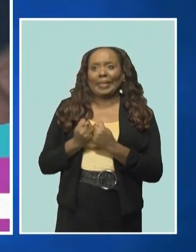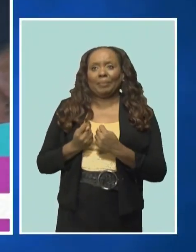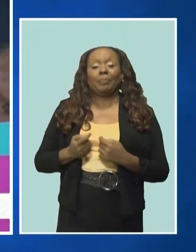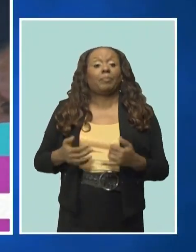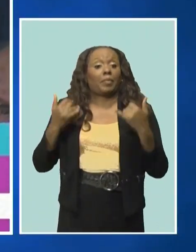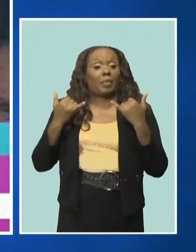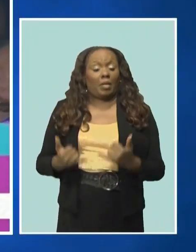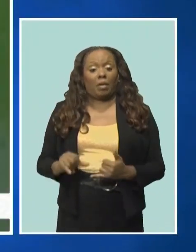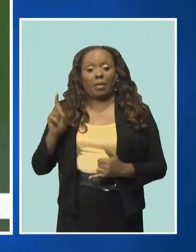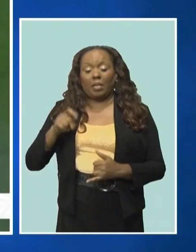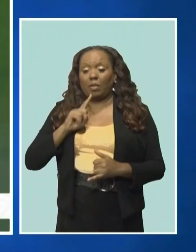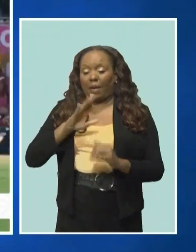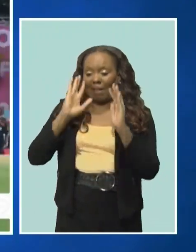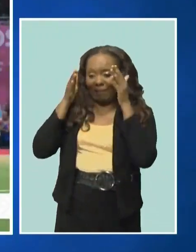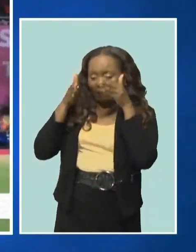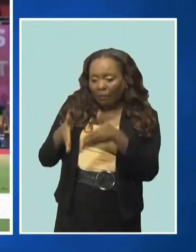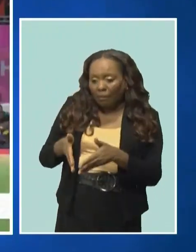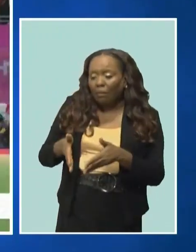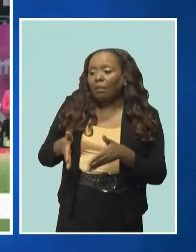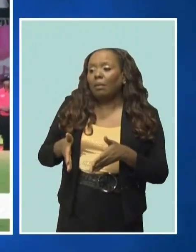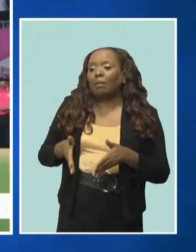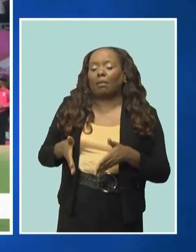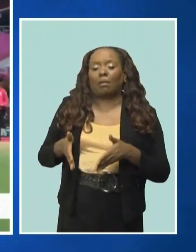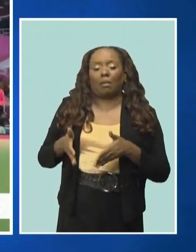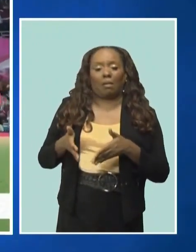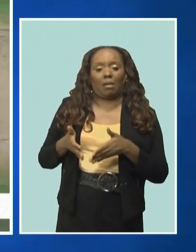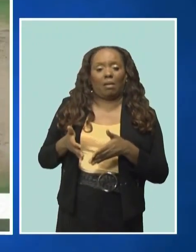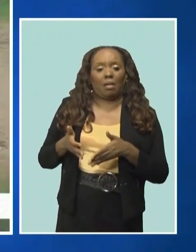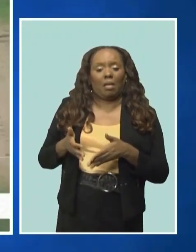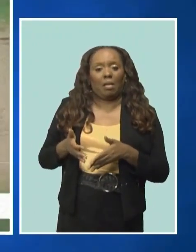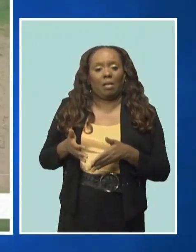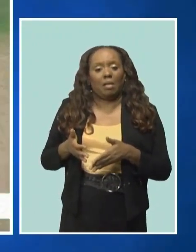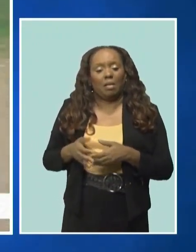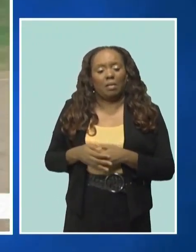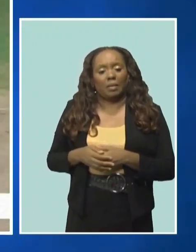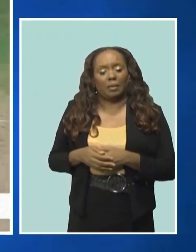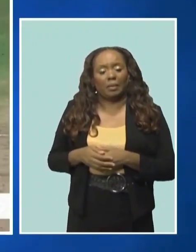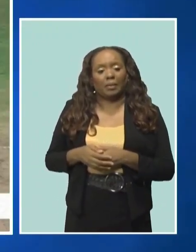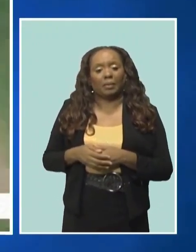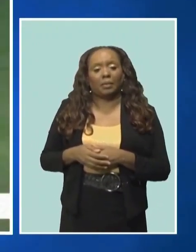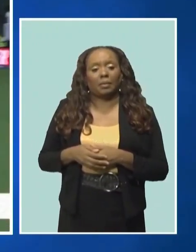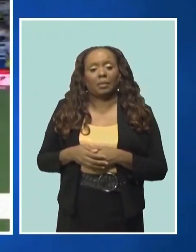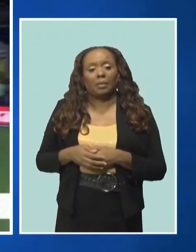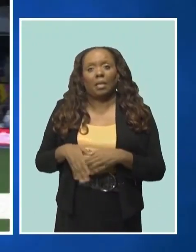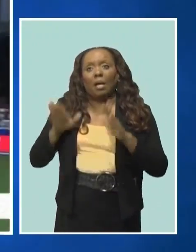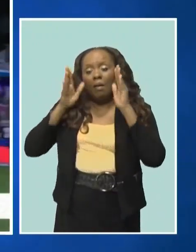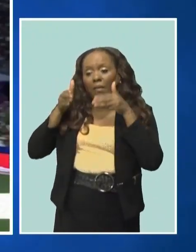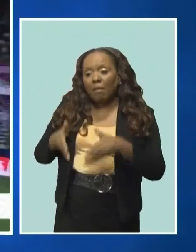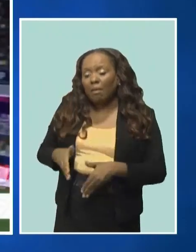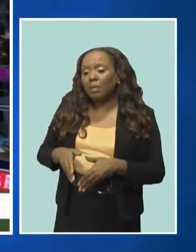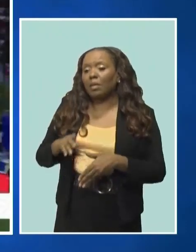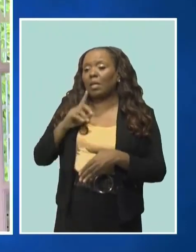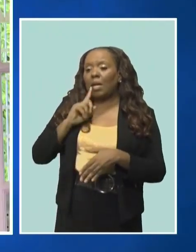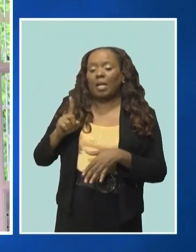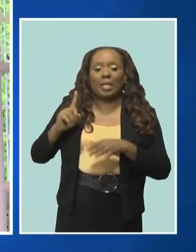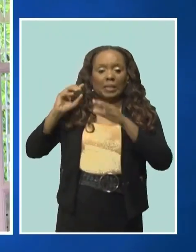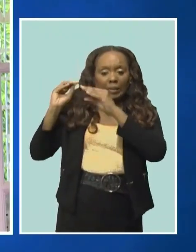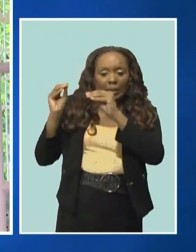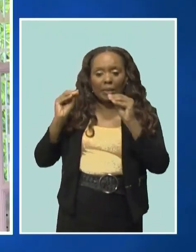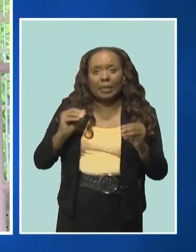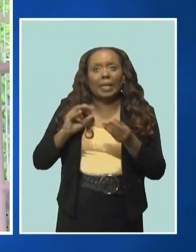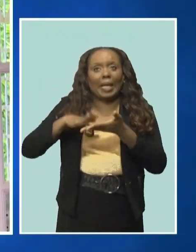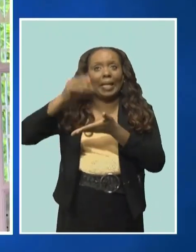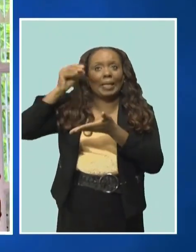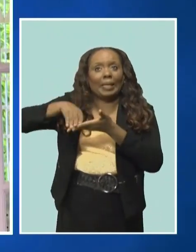put our heads down and singularly seek to do that which a generation who inspired us into excellence in every aspect of